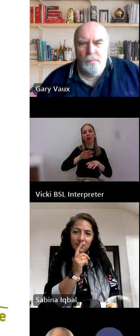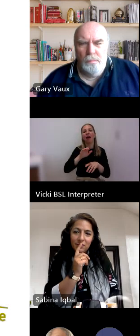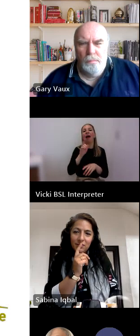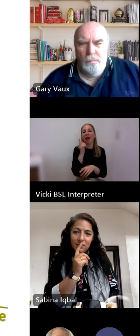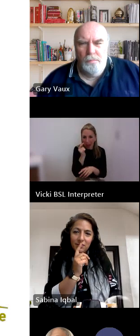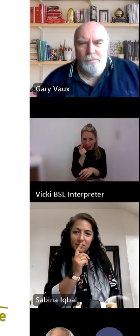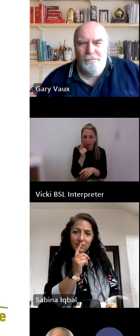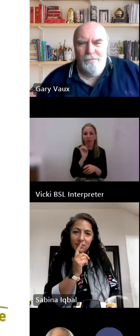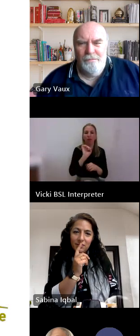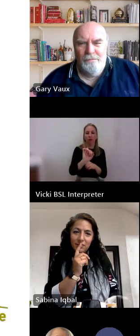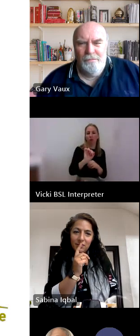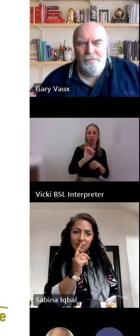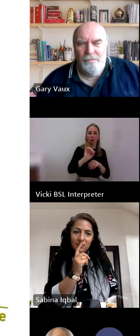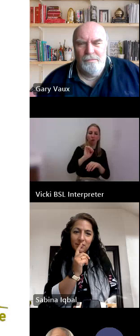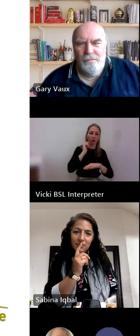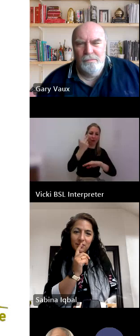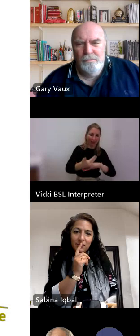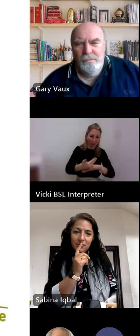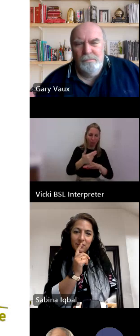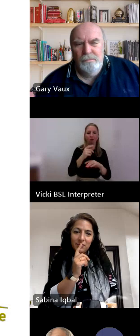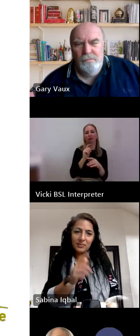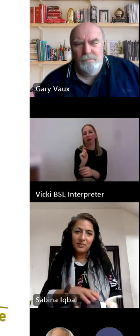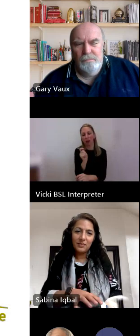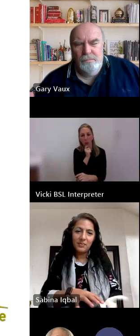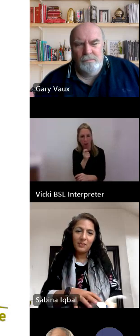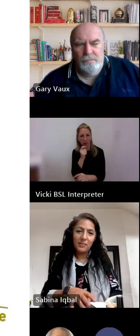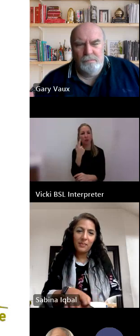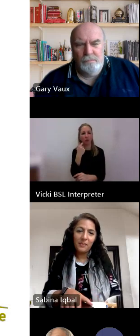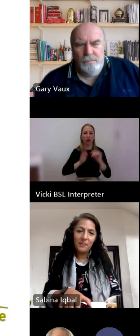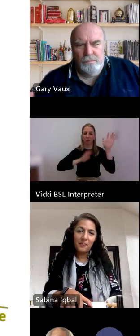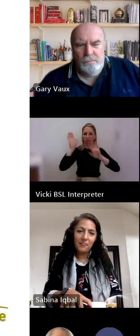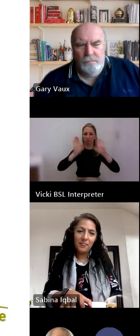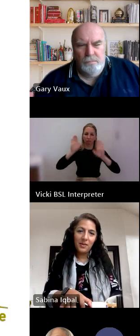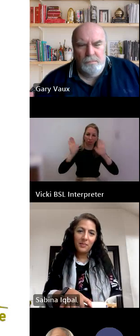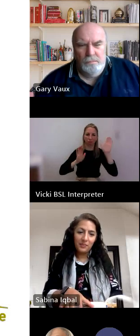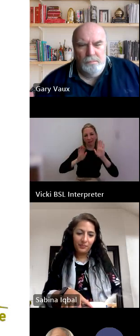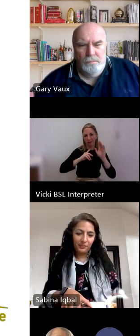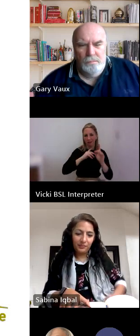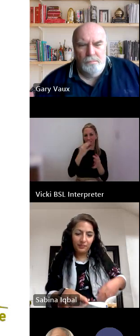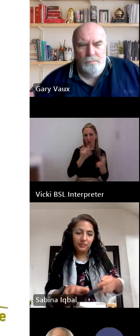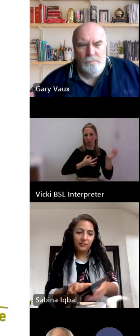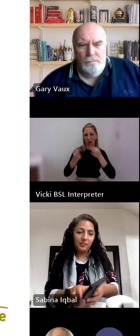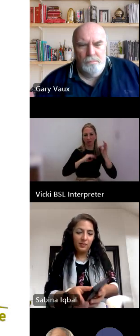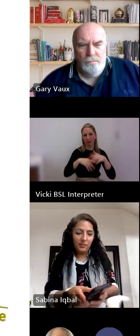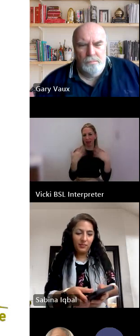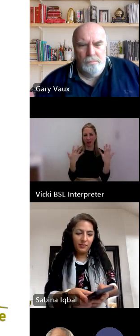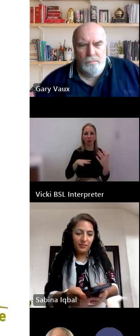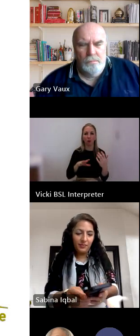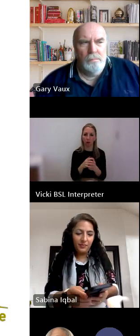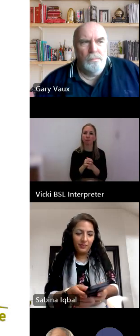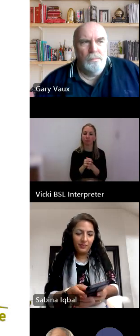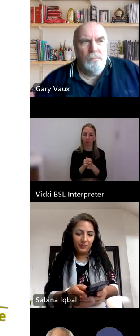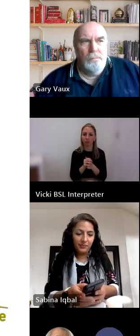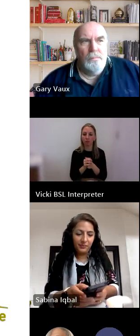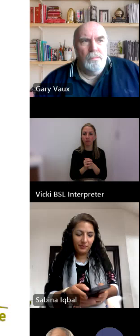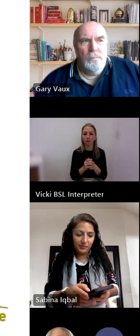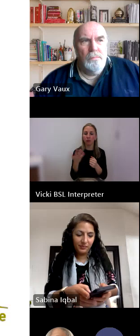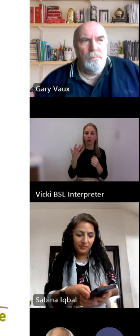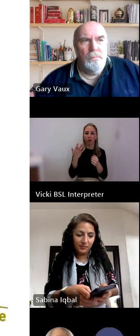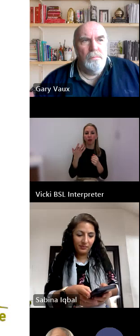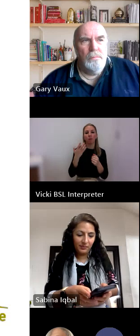enable you to put your hand up and put your camera on. But whilst we go through the